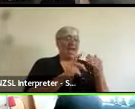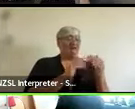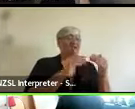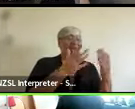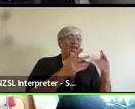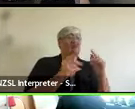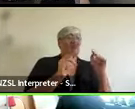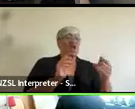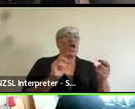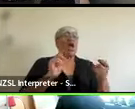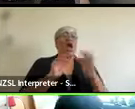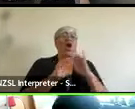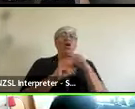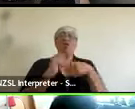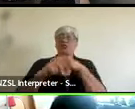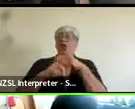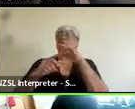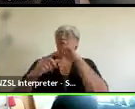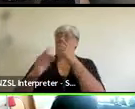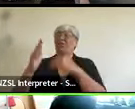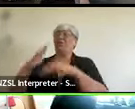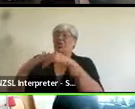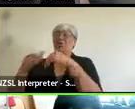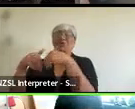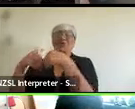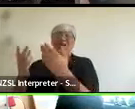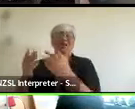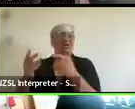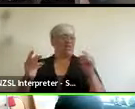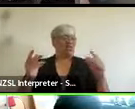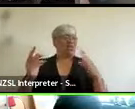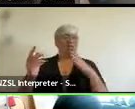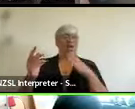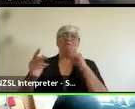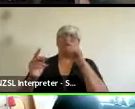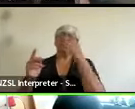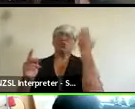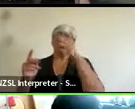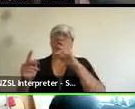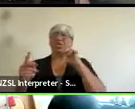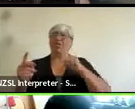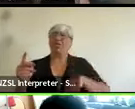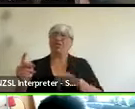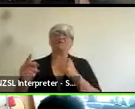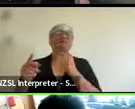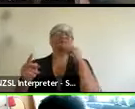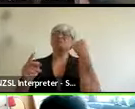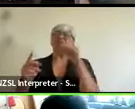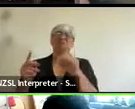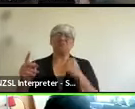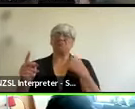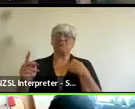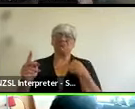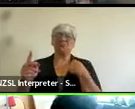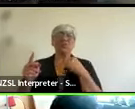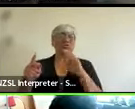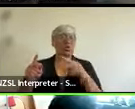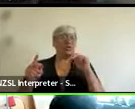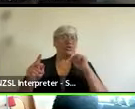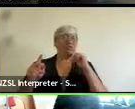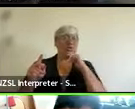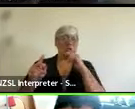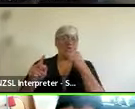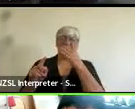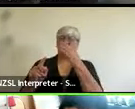date that is quite reasonable. The school disregarded her requests. Her son's request to